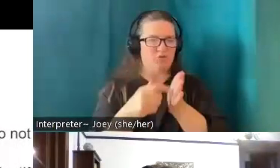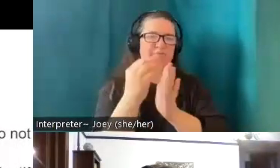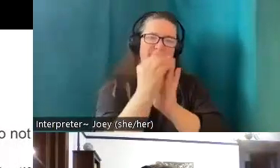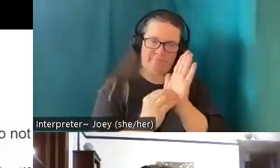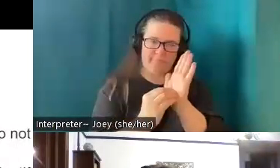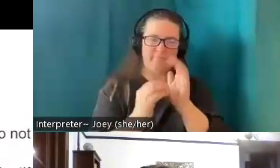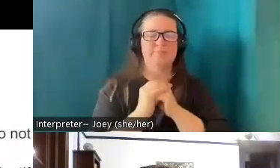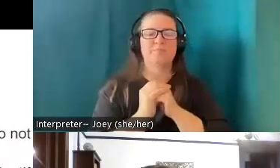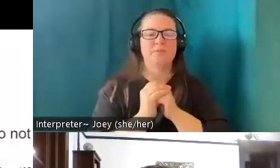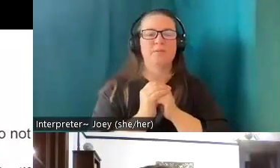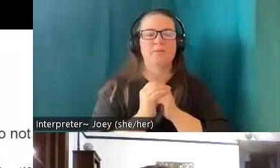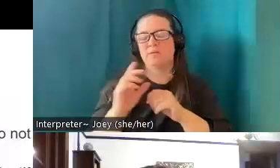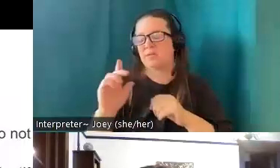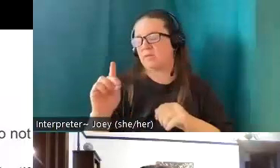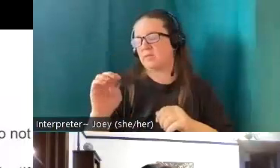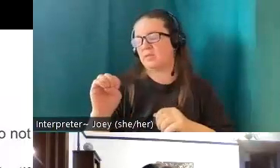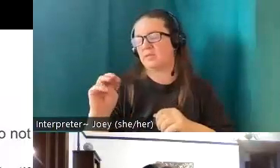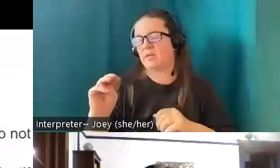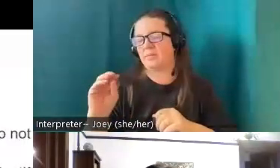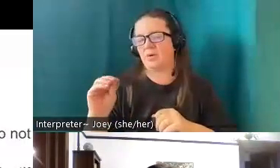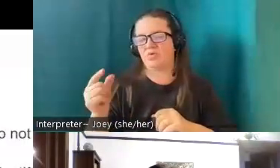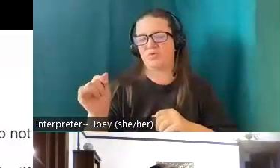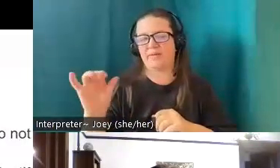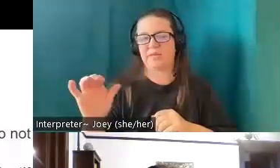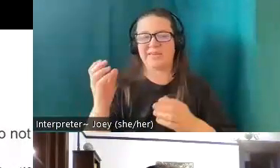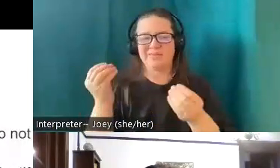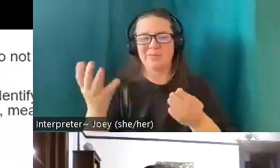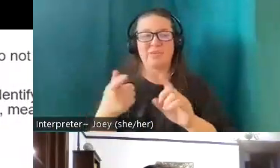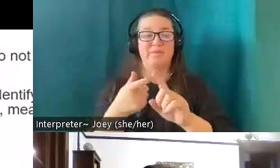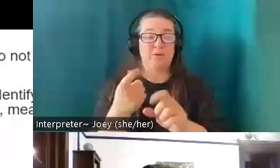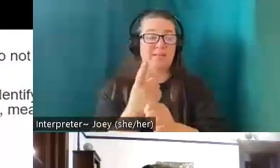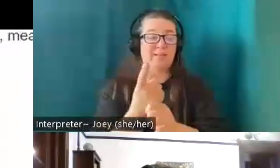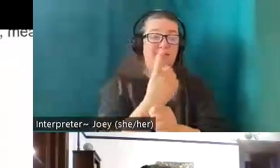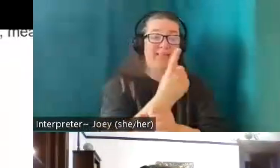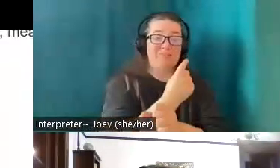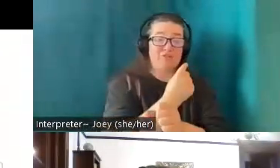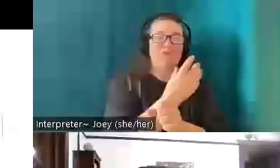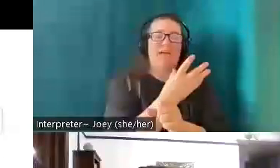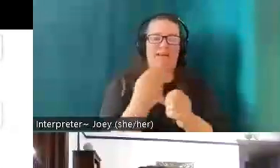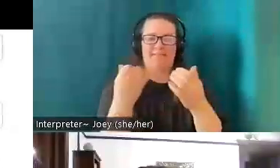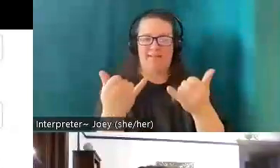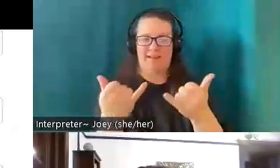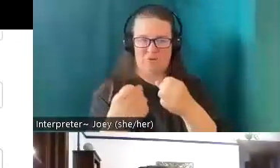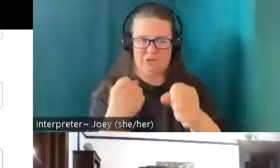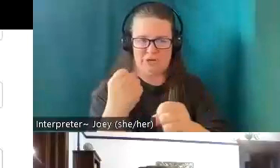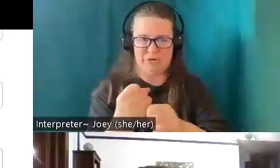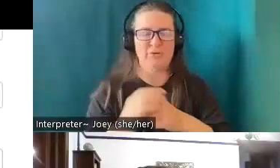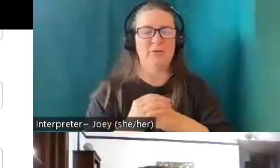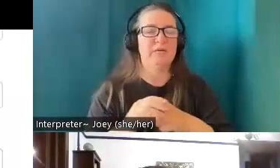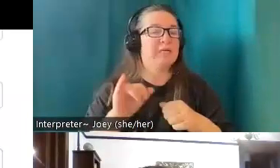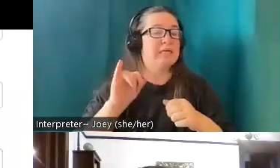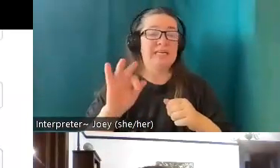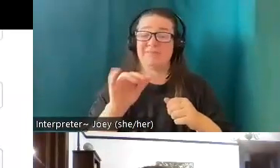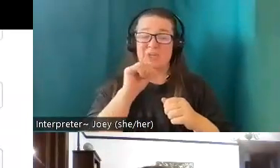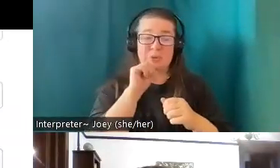of the prior year and the current year. If you do not have data for your board or your staff, you can mark everything